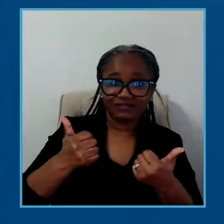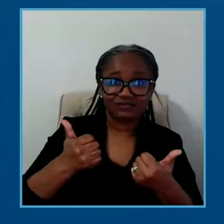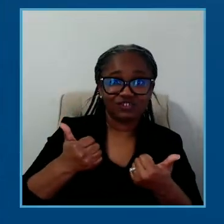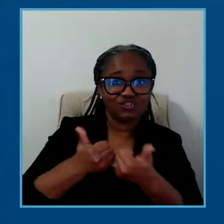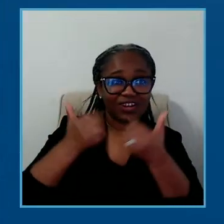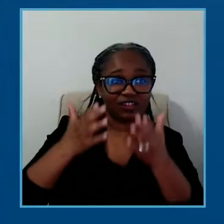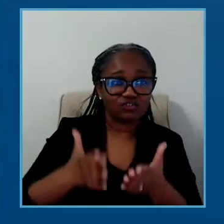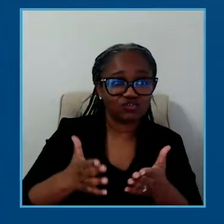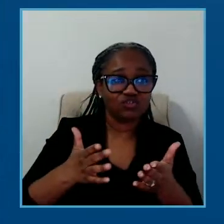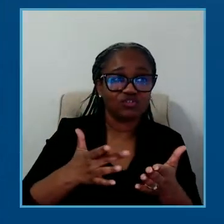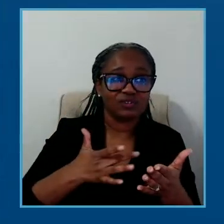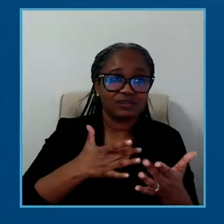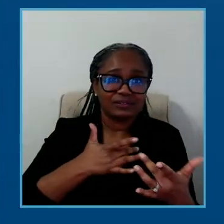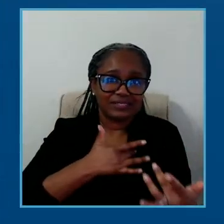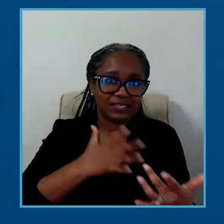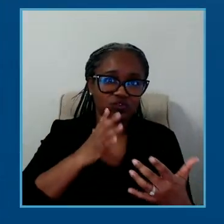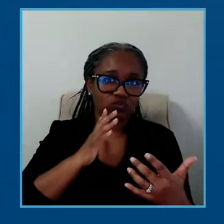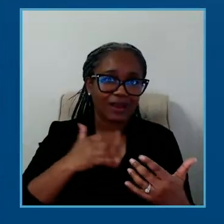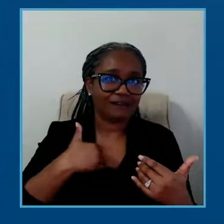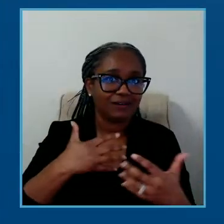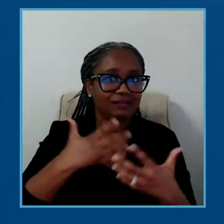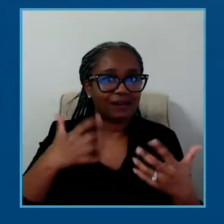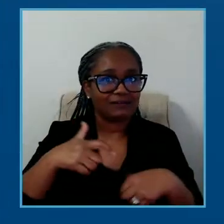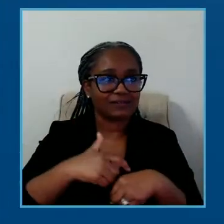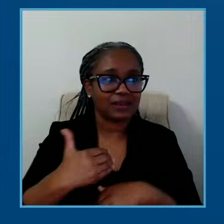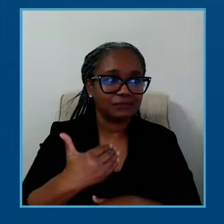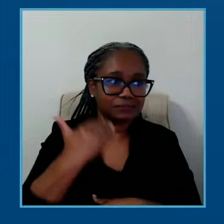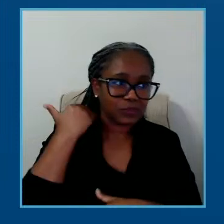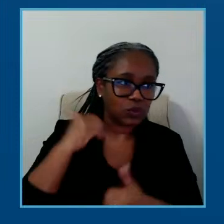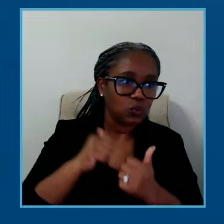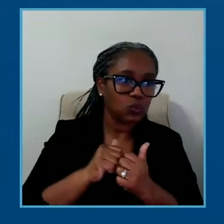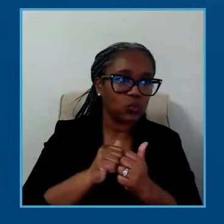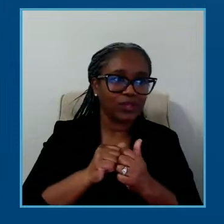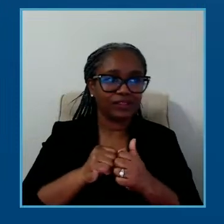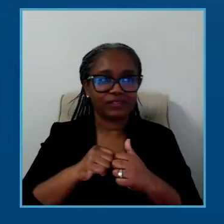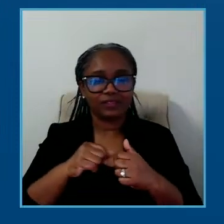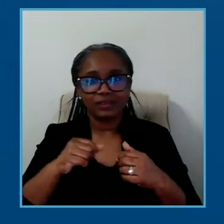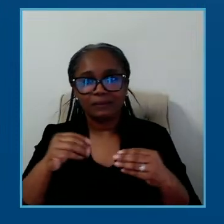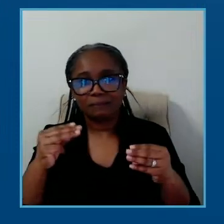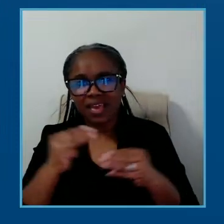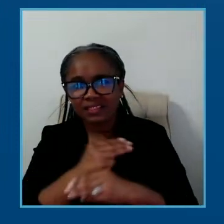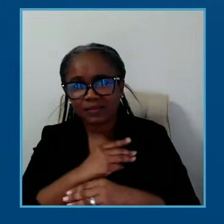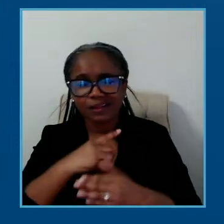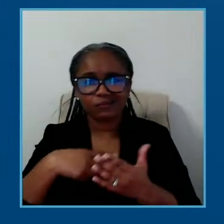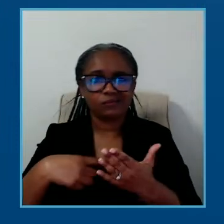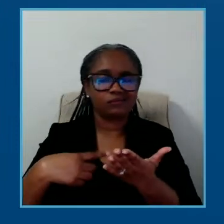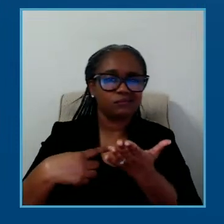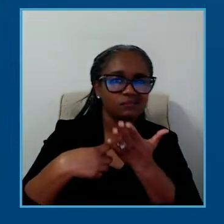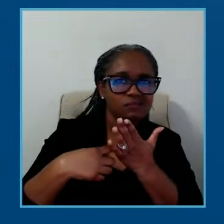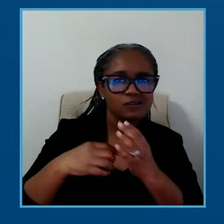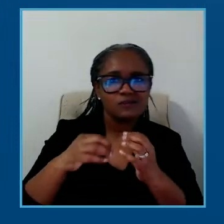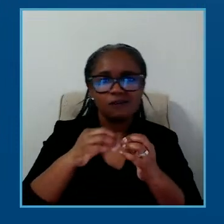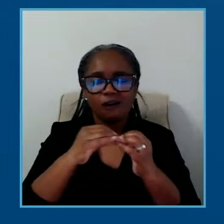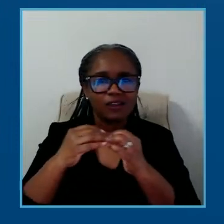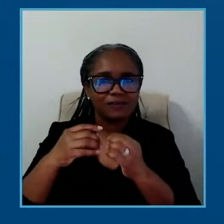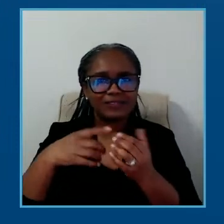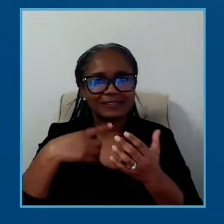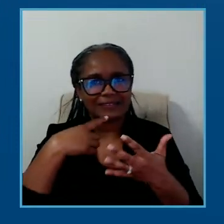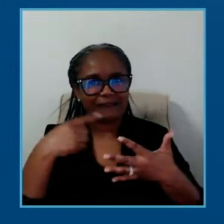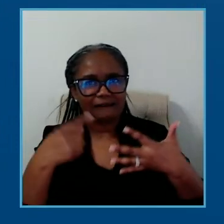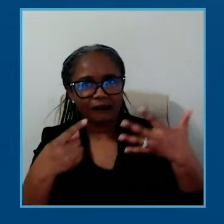was actually in our favor and disadvantaged them. Would it have been better to do these two separately? If they